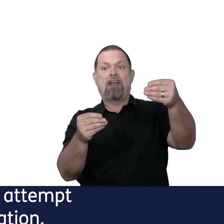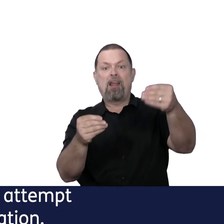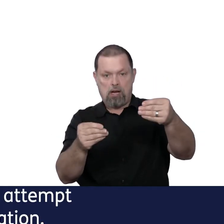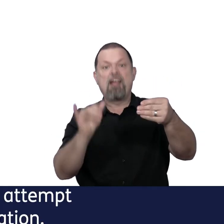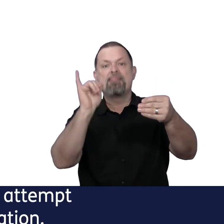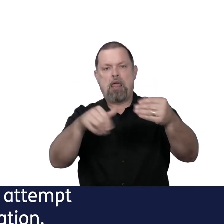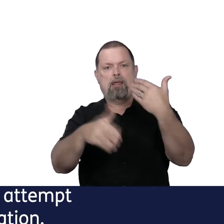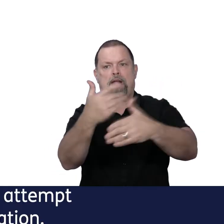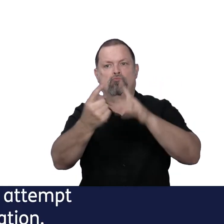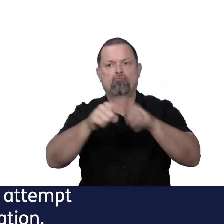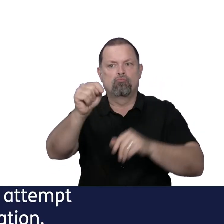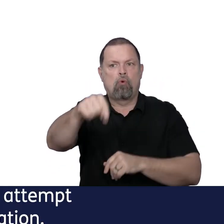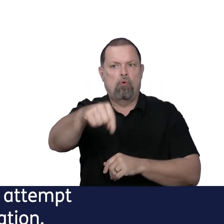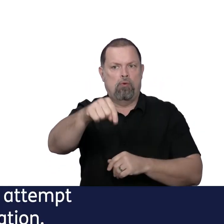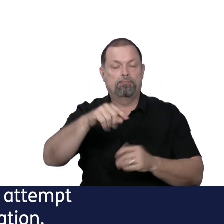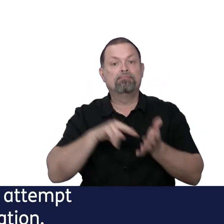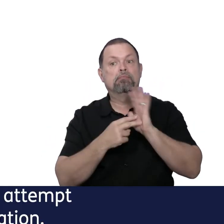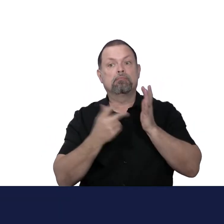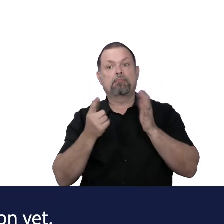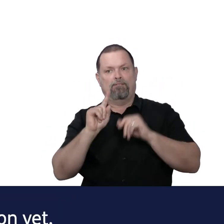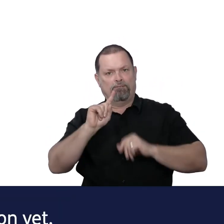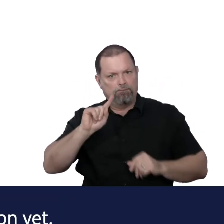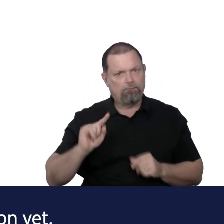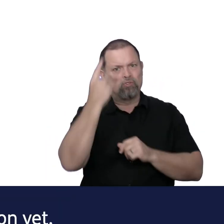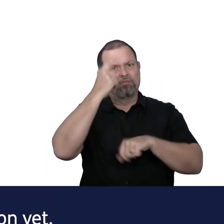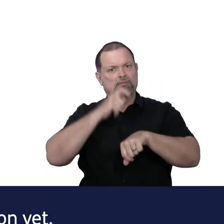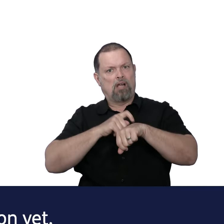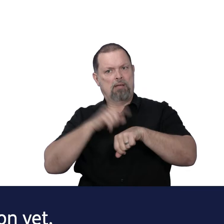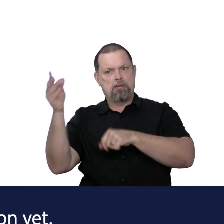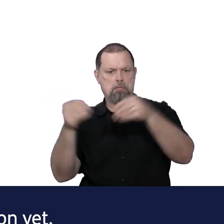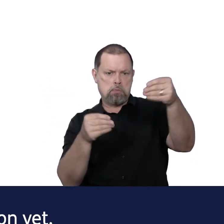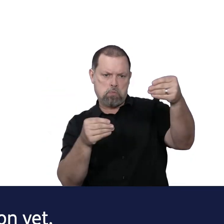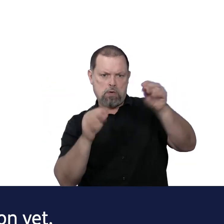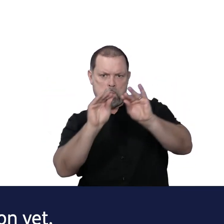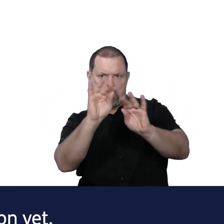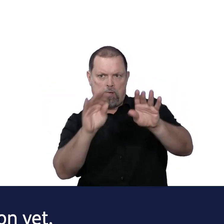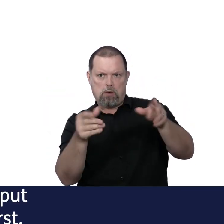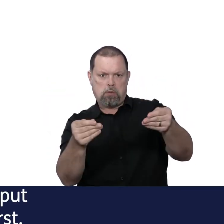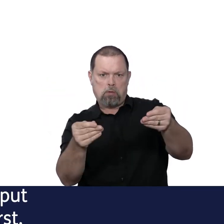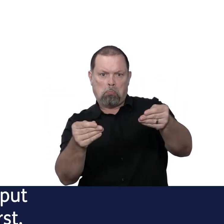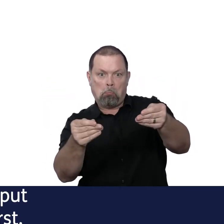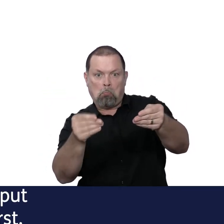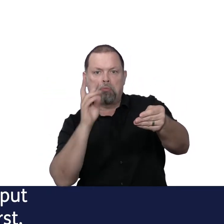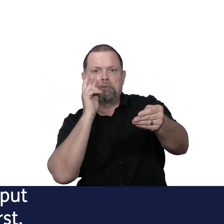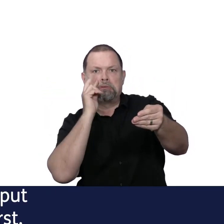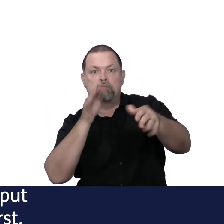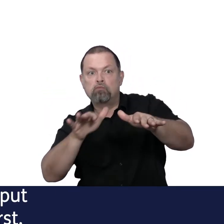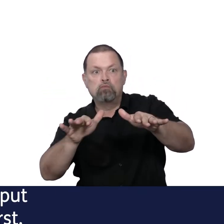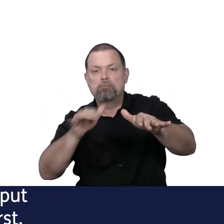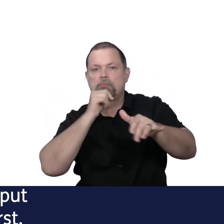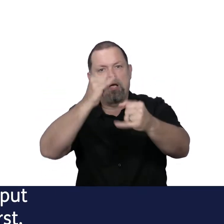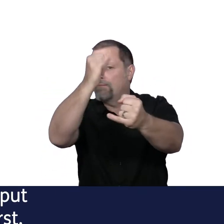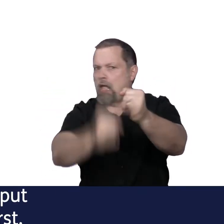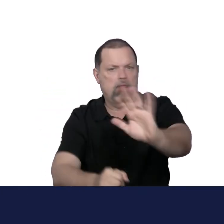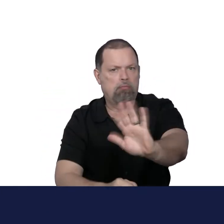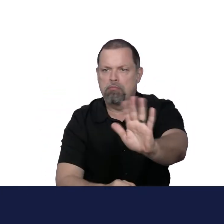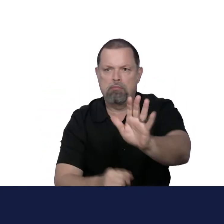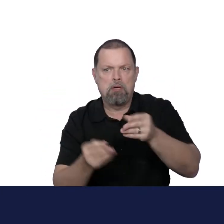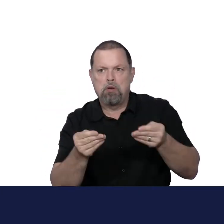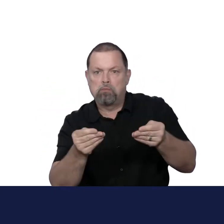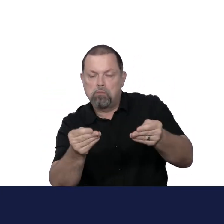the first attempt at making the regulation. It's not the final version yet. They need more input from the public